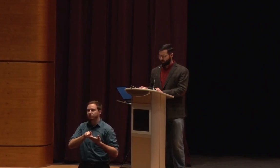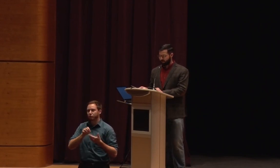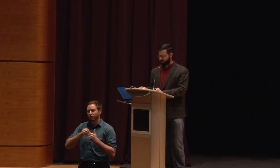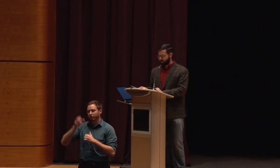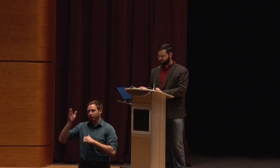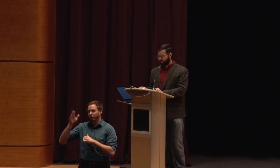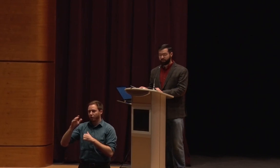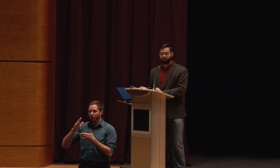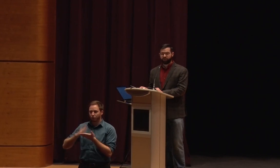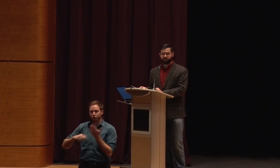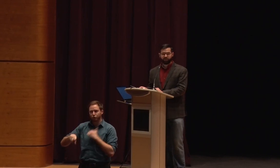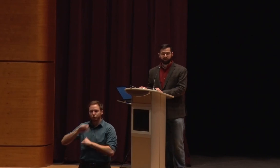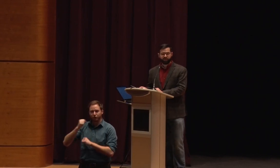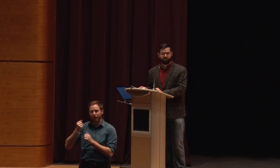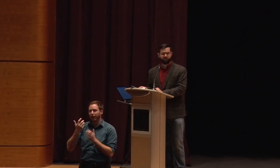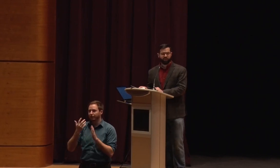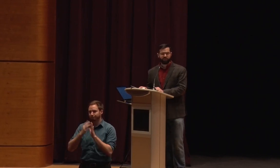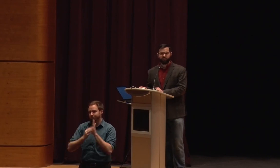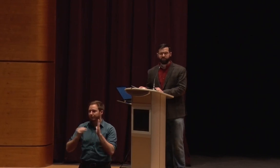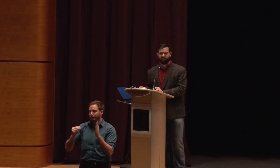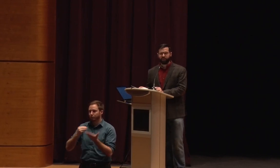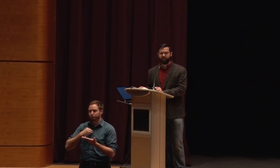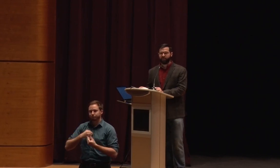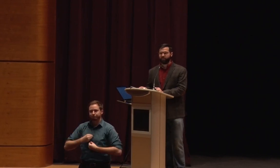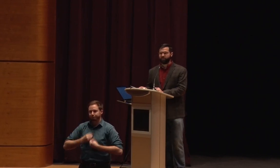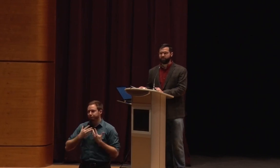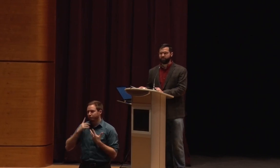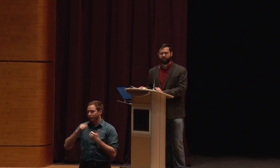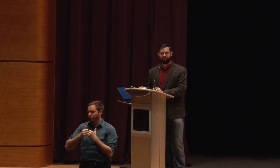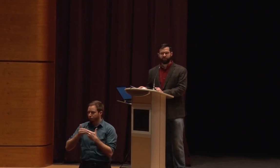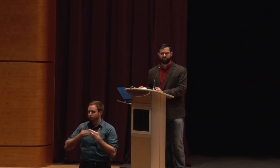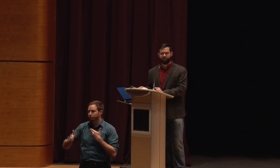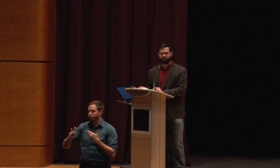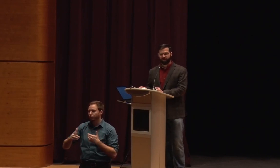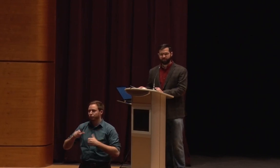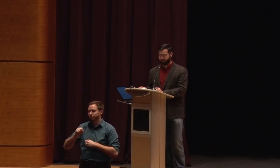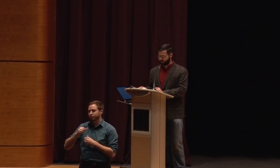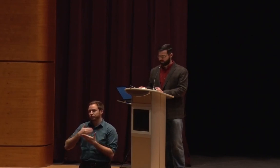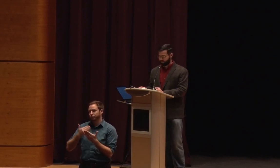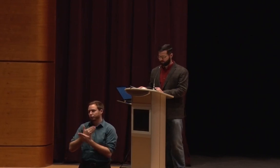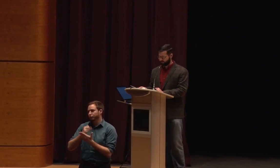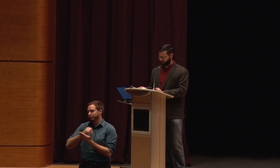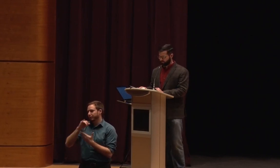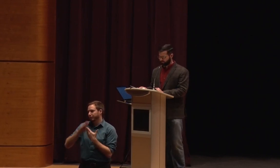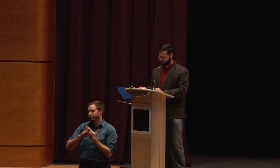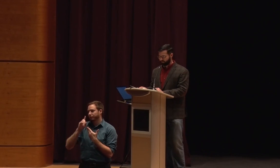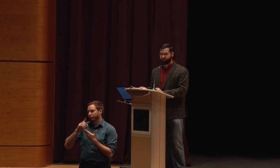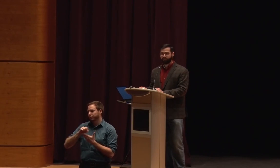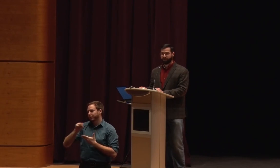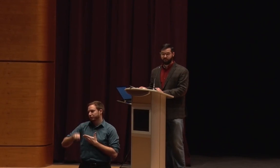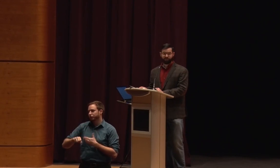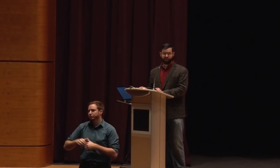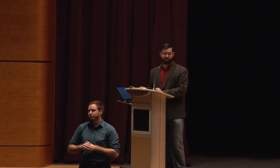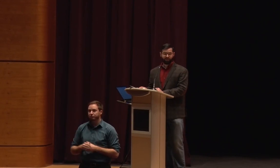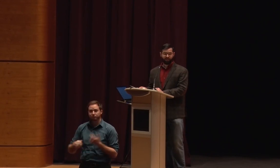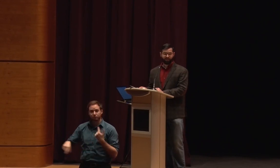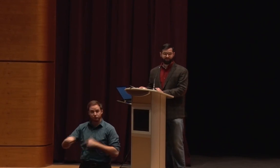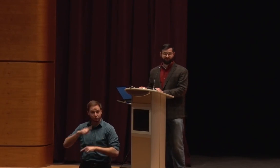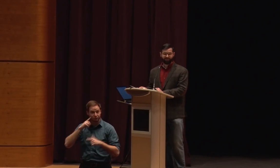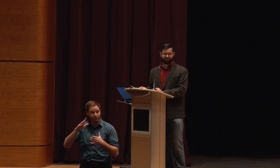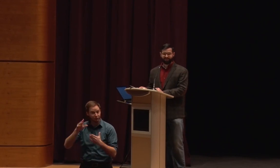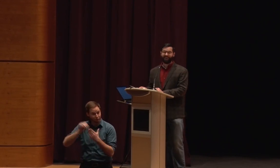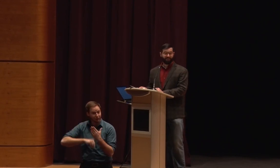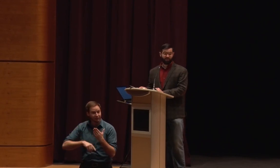great takeaways as many of us, including myself, launch into the weekend getting ready to write our syllabi and course outlines. You guys have done that